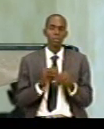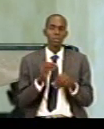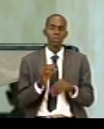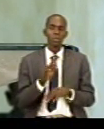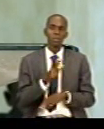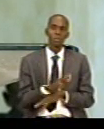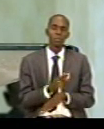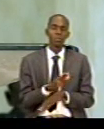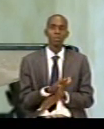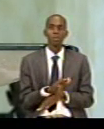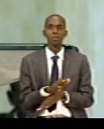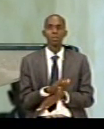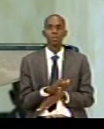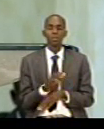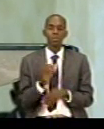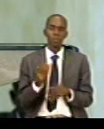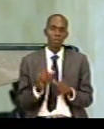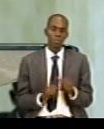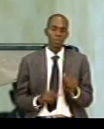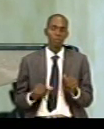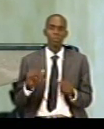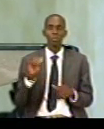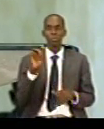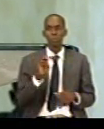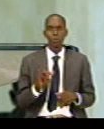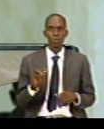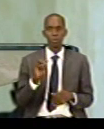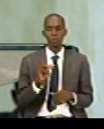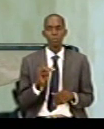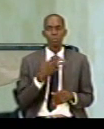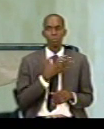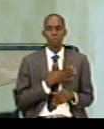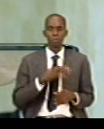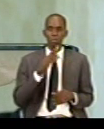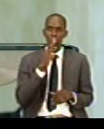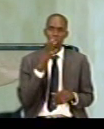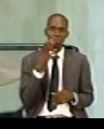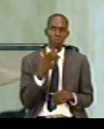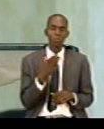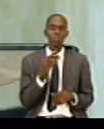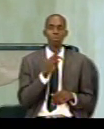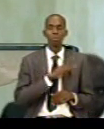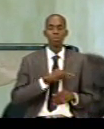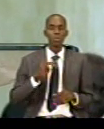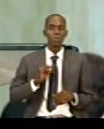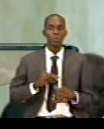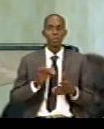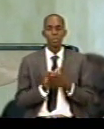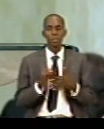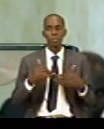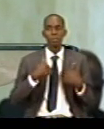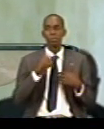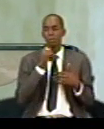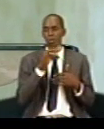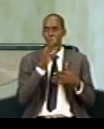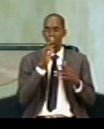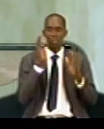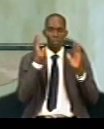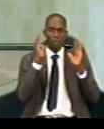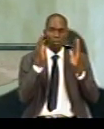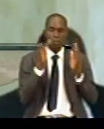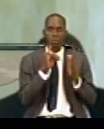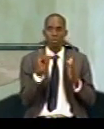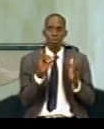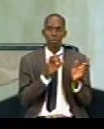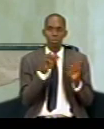evening every Monday. Please be there. Members that have not been attending Monday Bible study, I'm encouraging you this